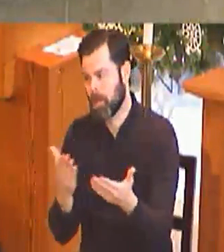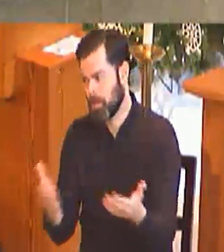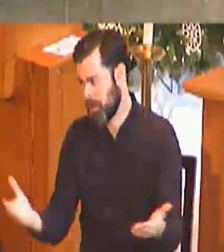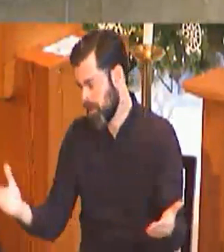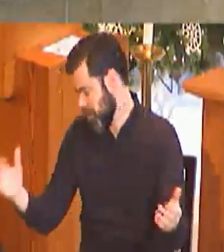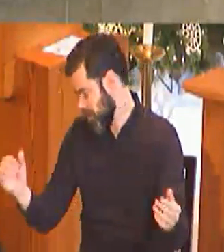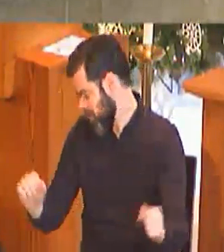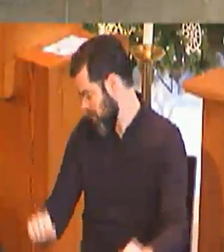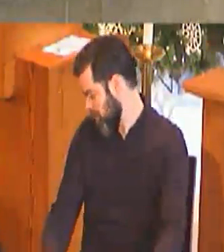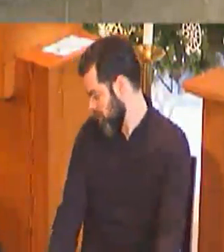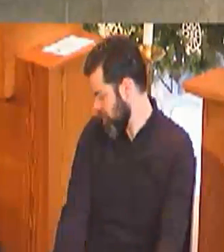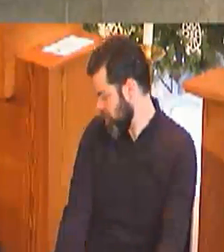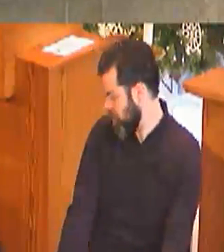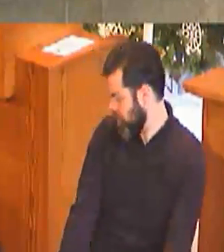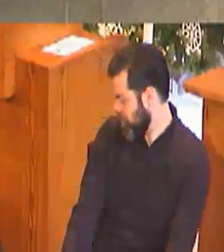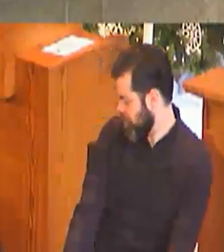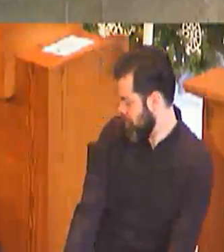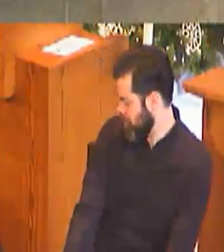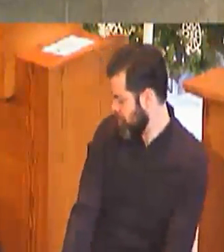amazing